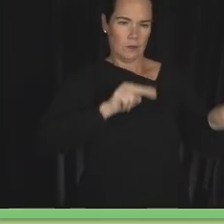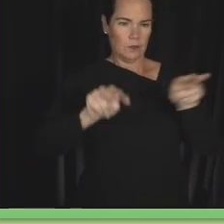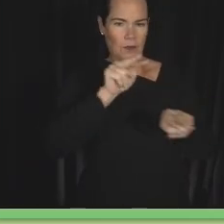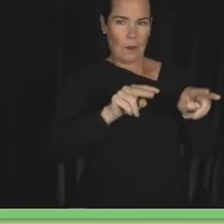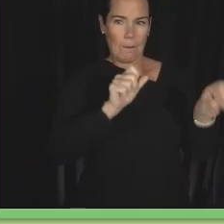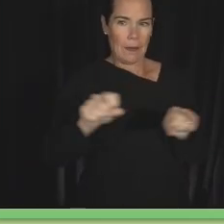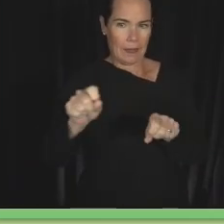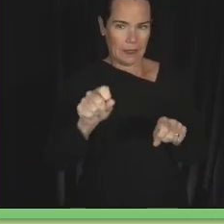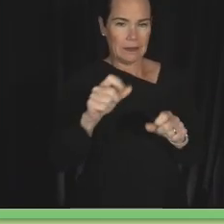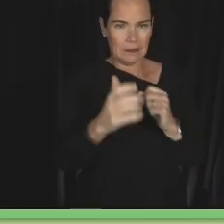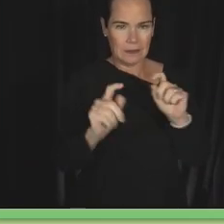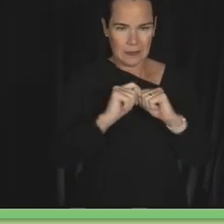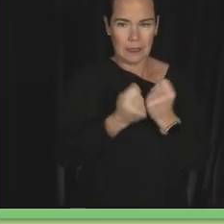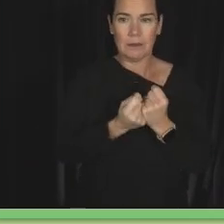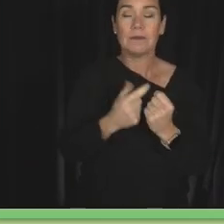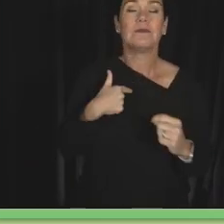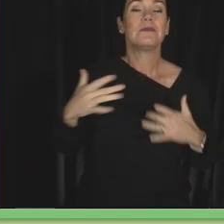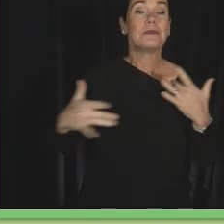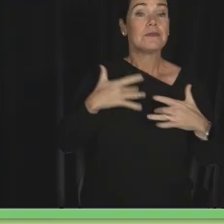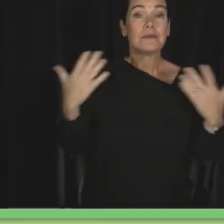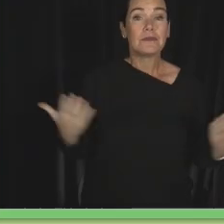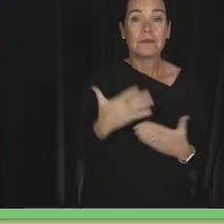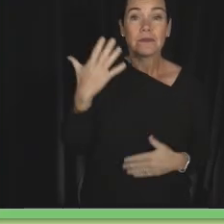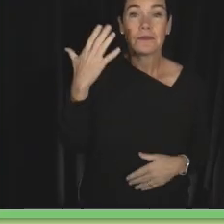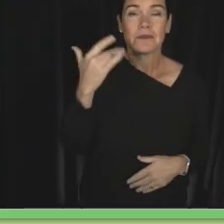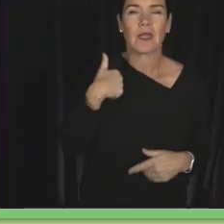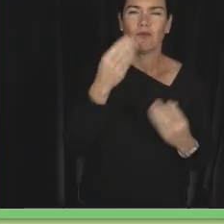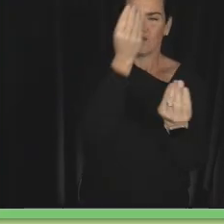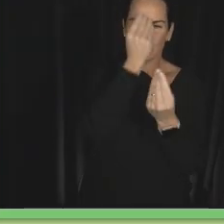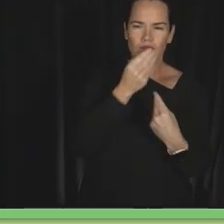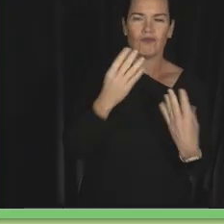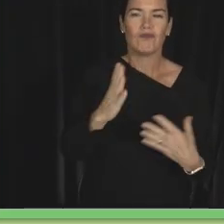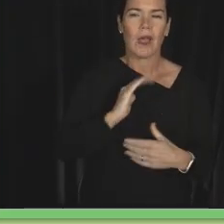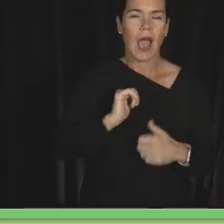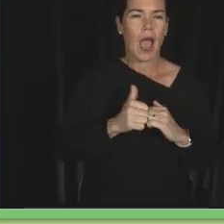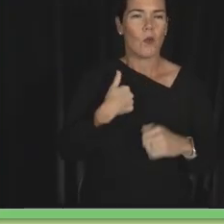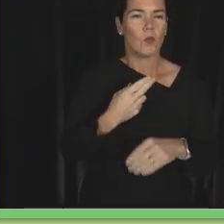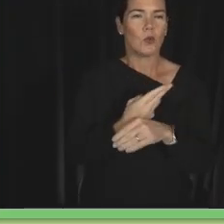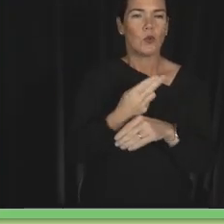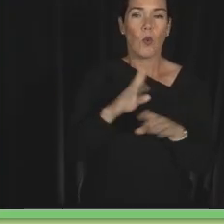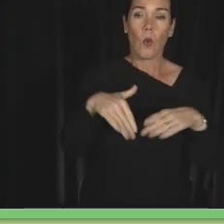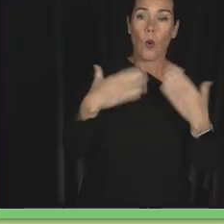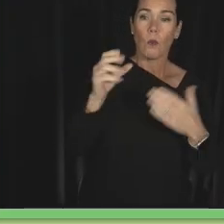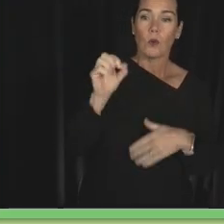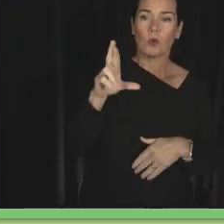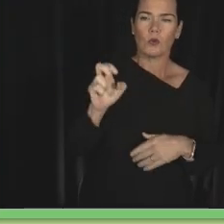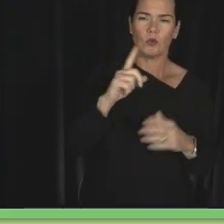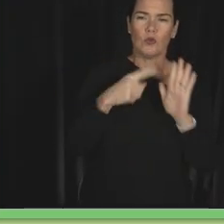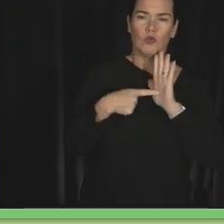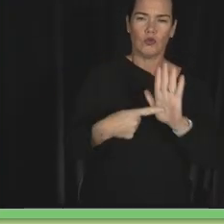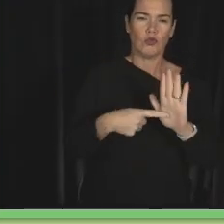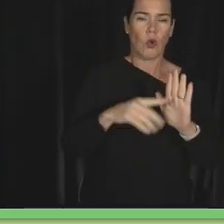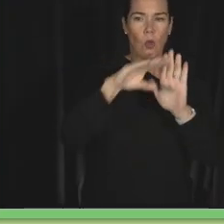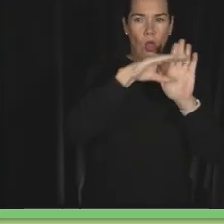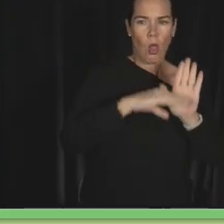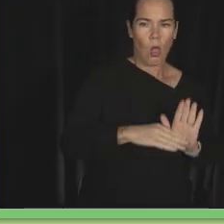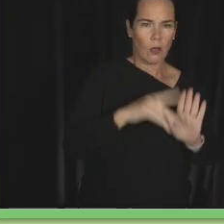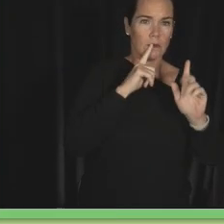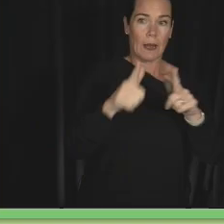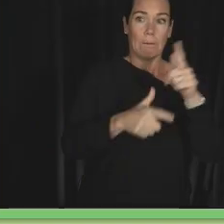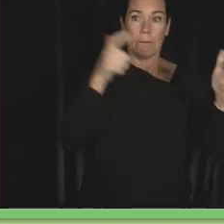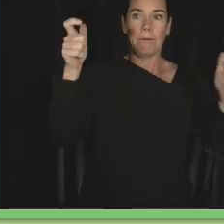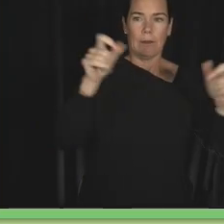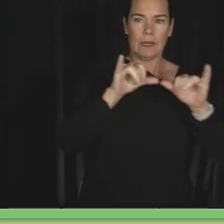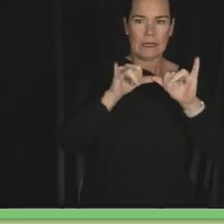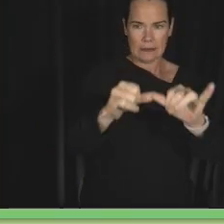Super excited to be here and share with you how we're using open source technology to process logs at scale and some of the interesting